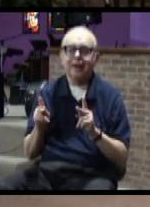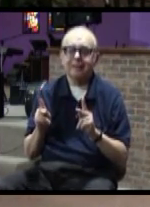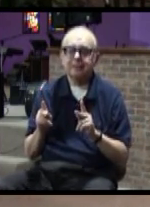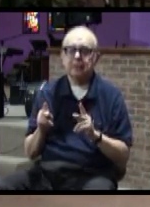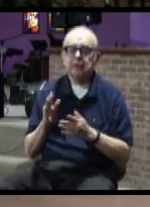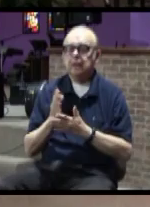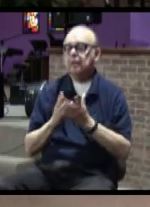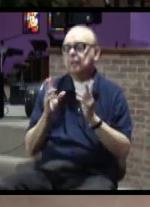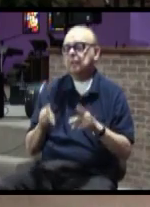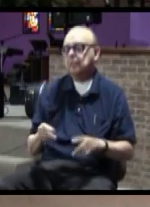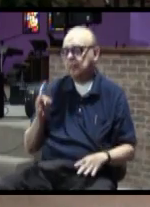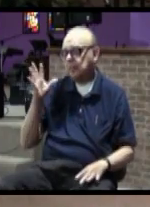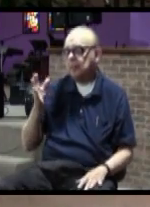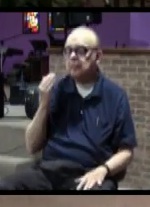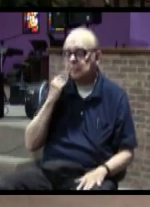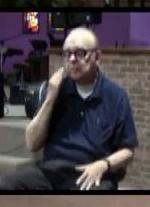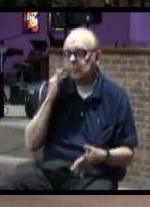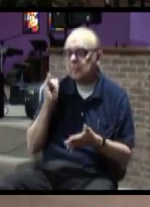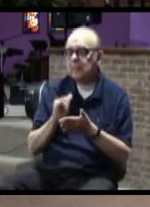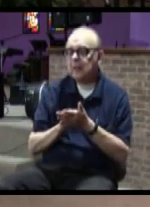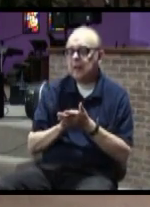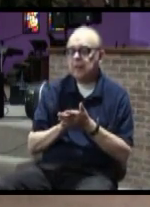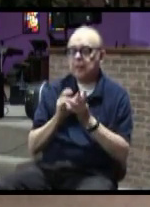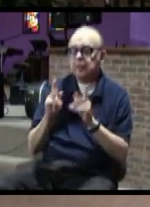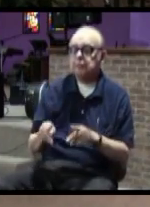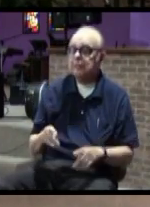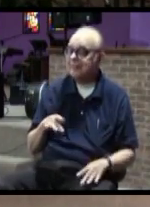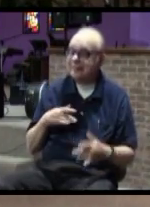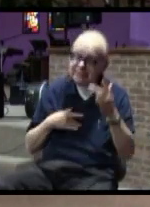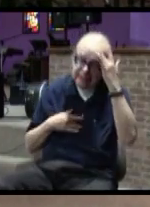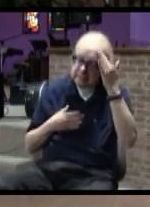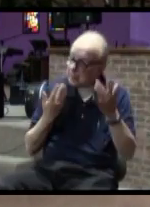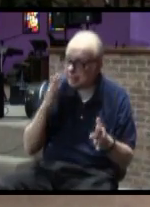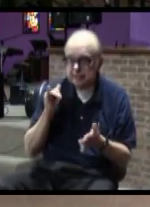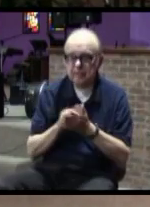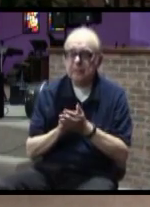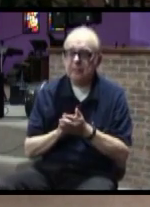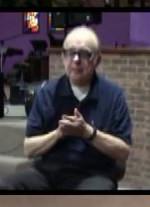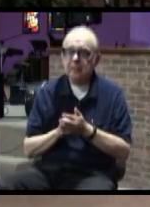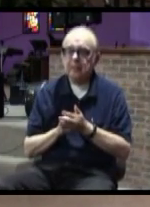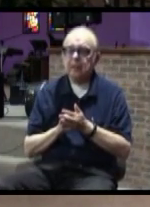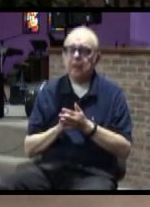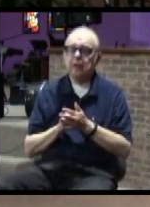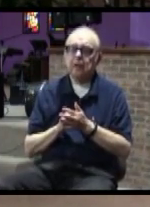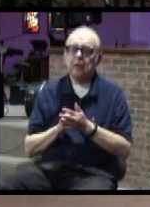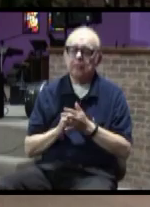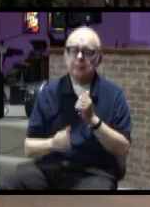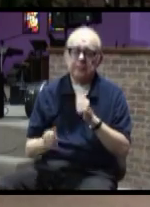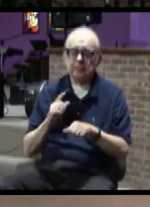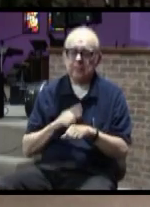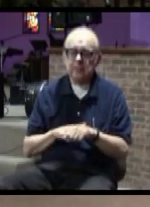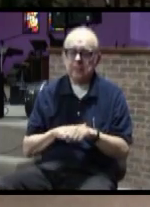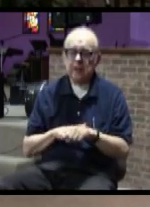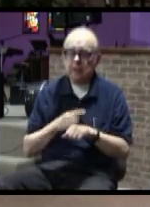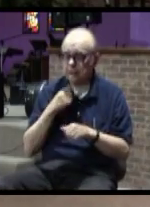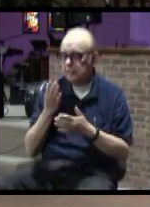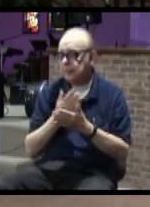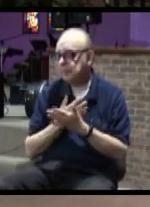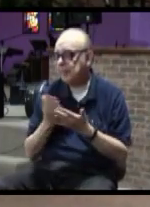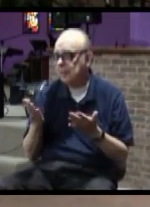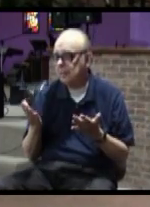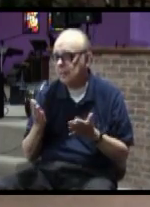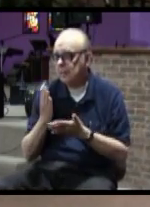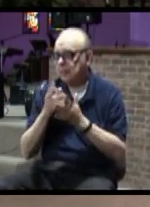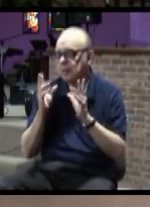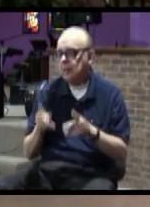everybody's okay. And somebody says, well, Pastor, did you know that so-and-so is sick? No, I don't. You know, unless somebody tells me. But most of the